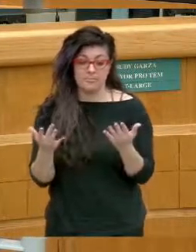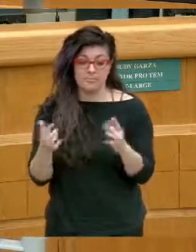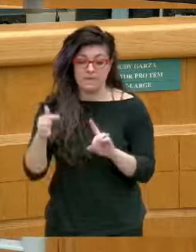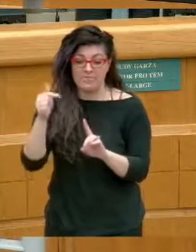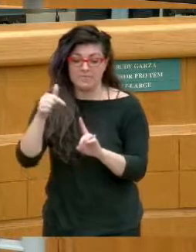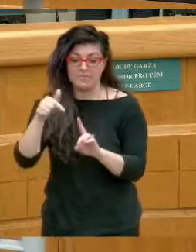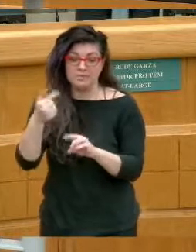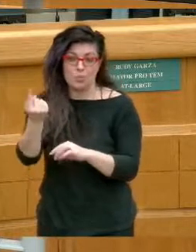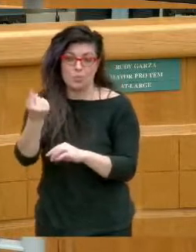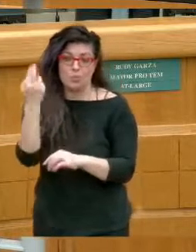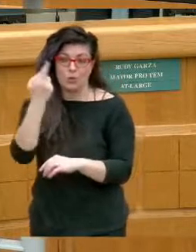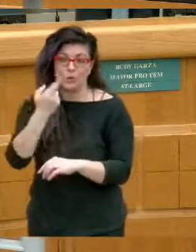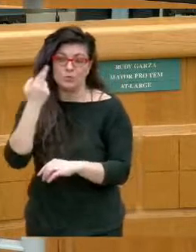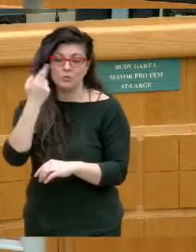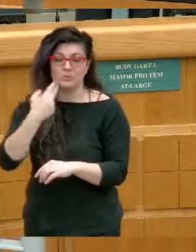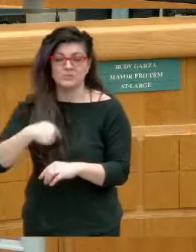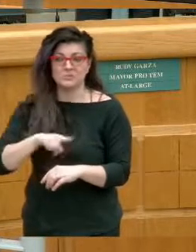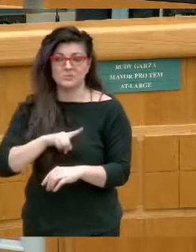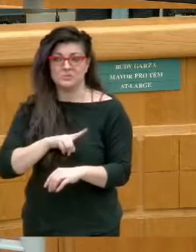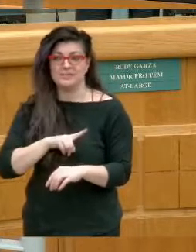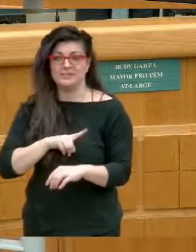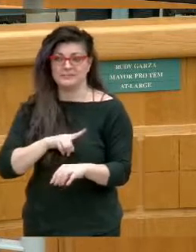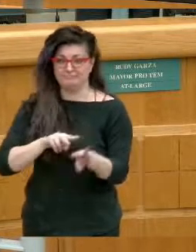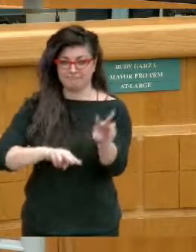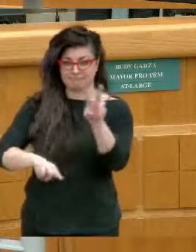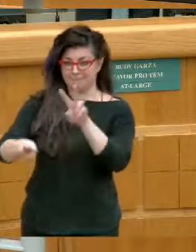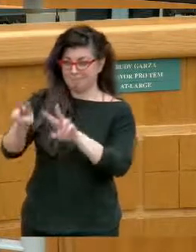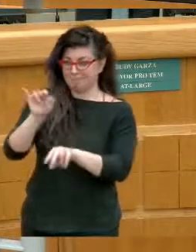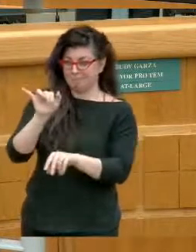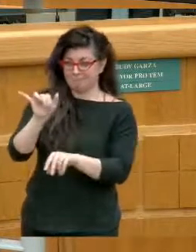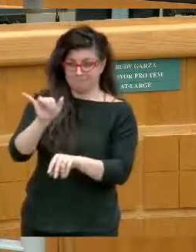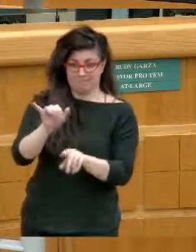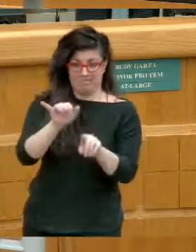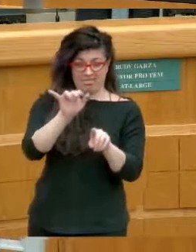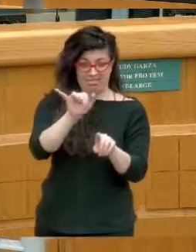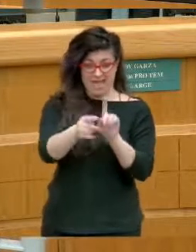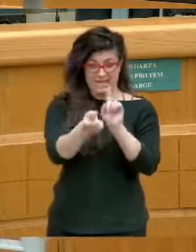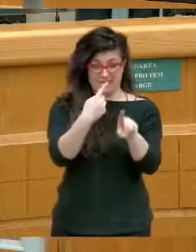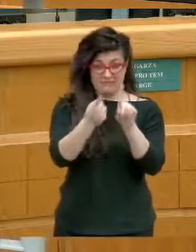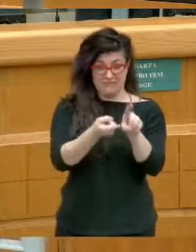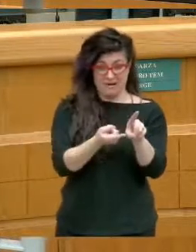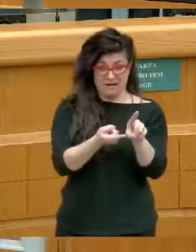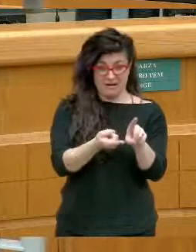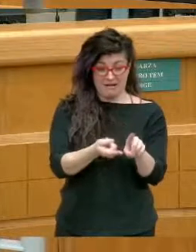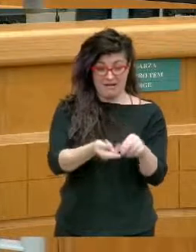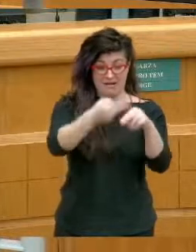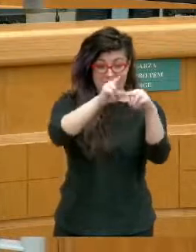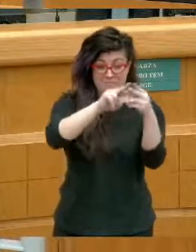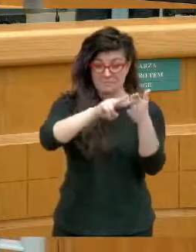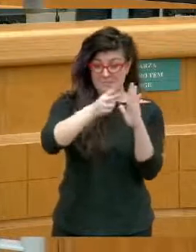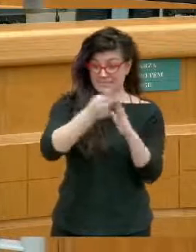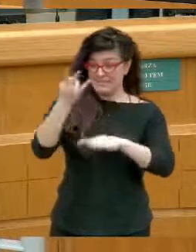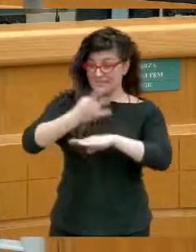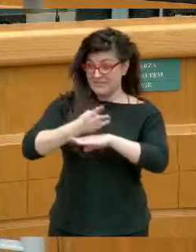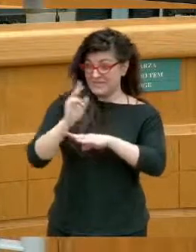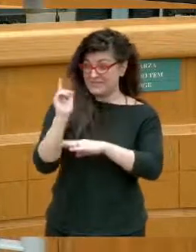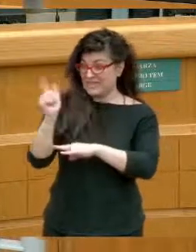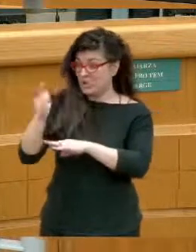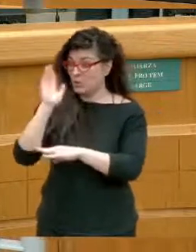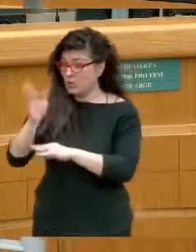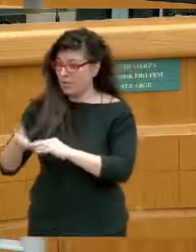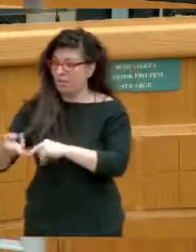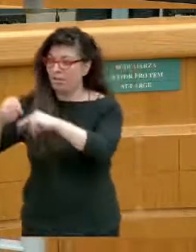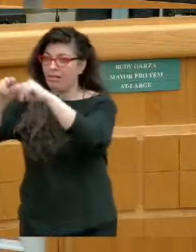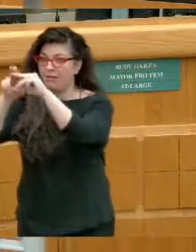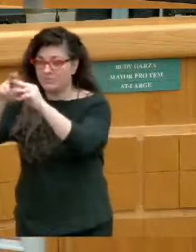one reason why we feel like this data does tell us something about what's happening. This week, a graduate student at